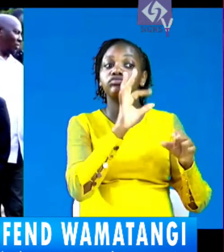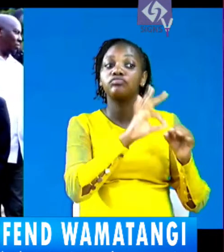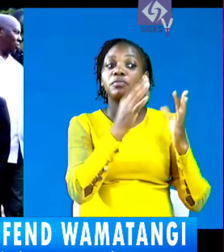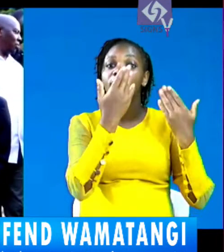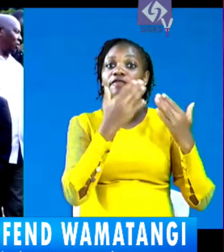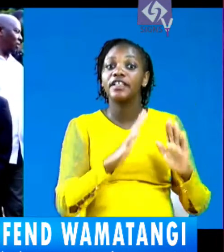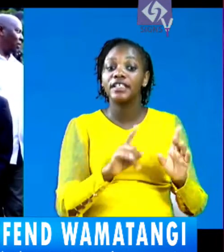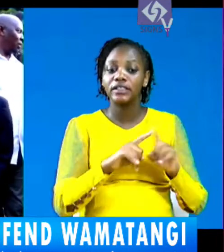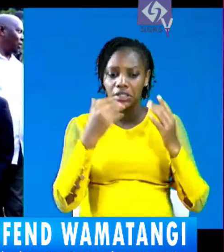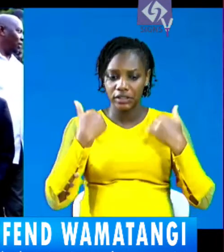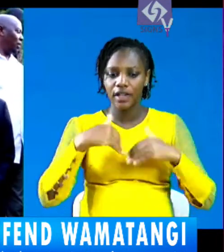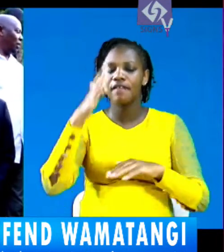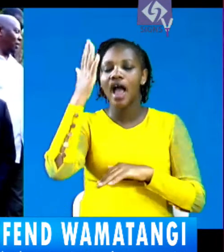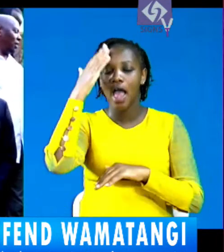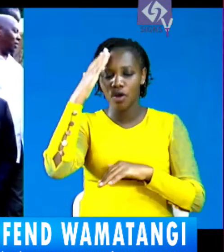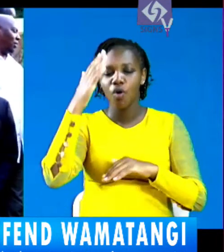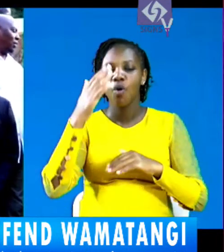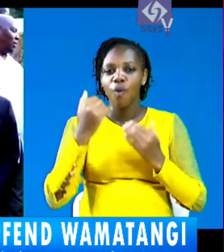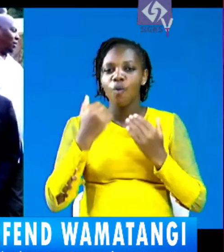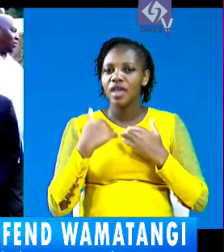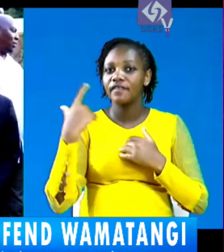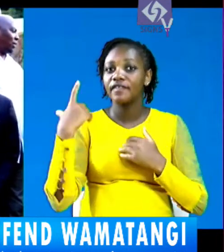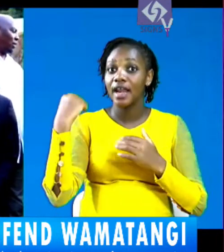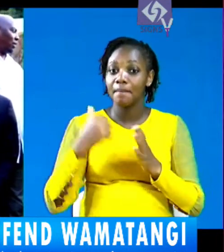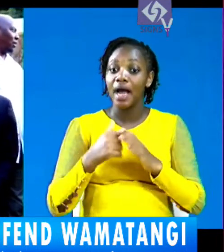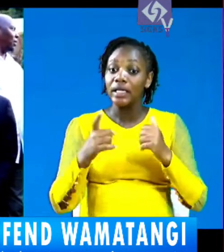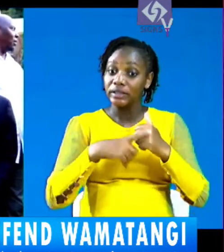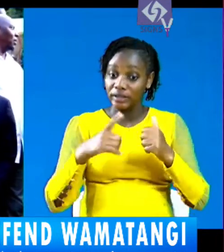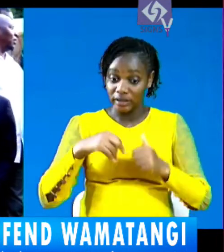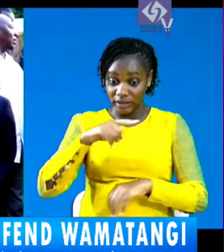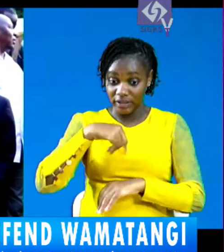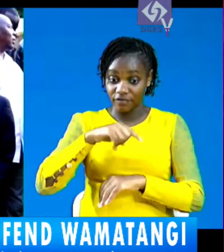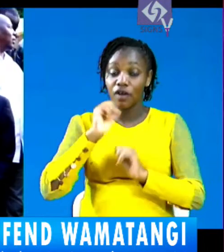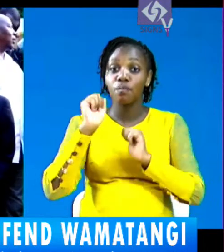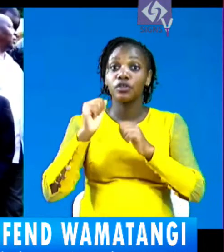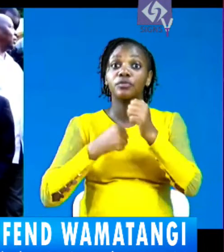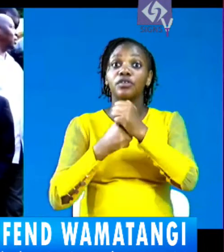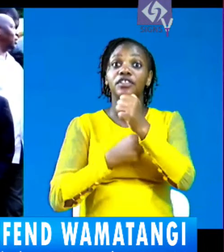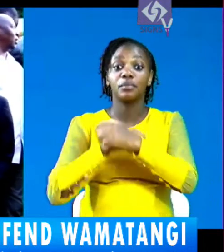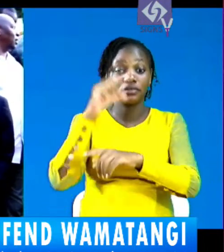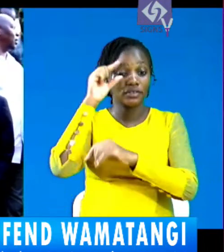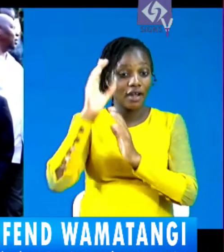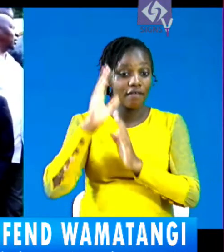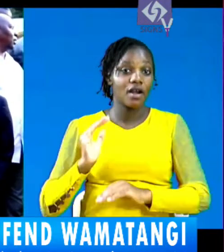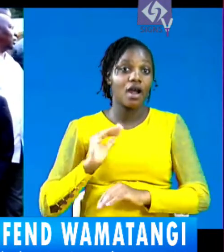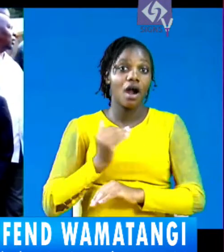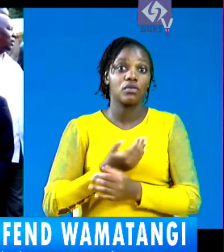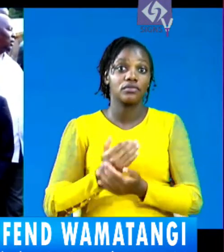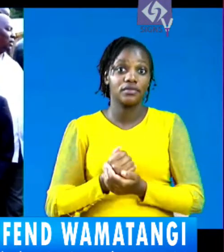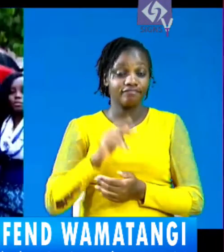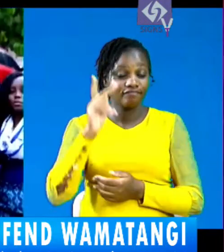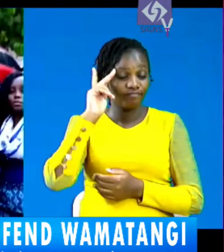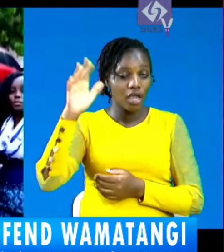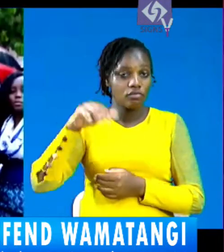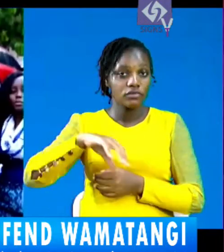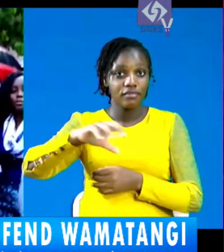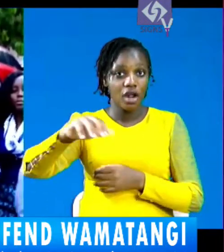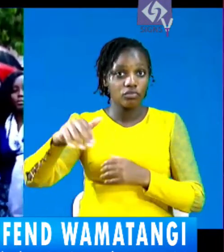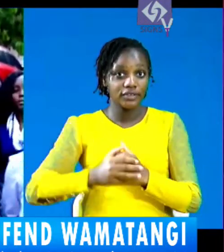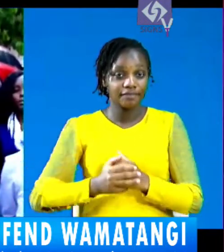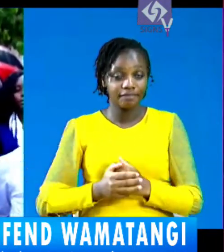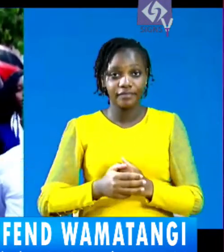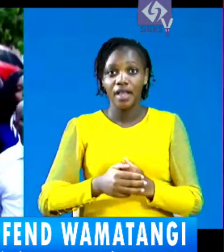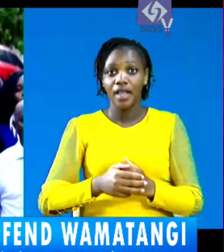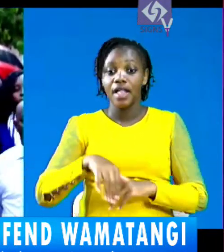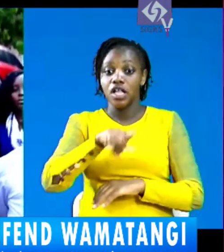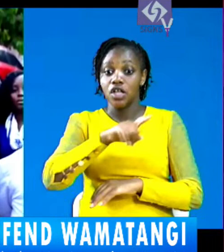and I know we have the number. 60 of us, we are in support of Governor Kimani Wamatangi. Thank you. You individuals